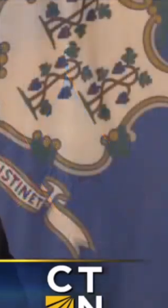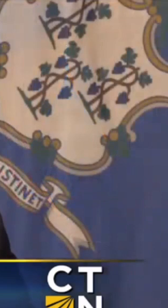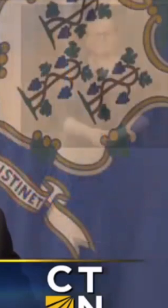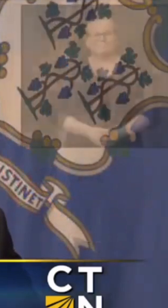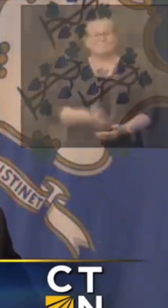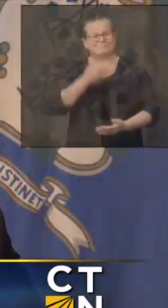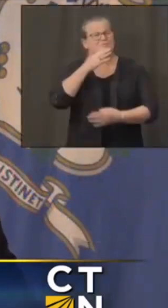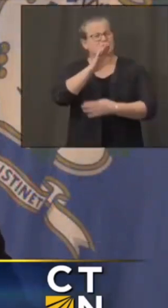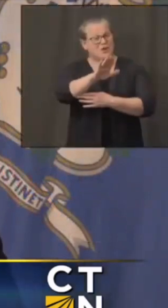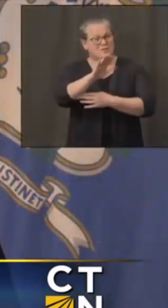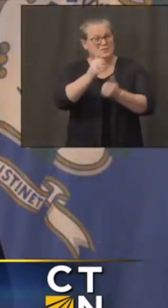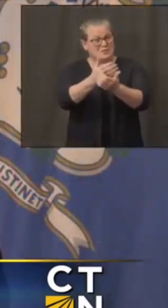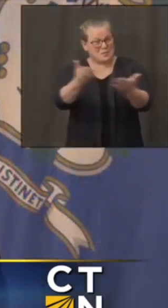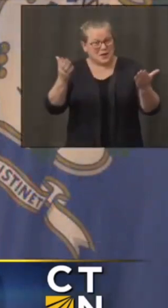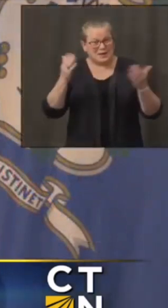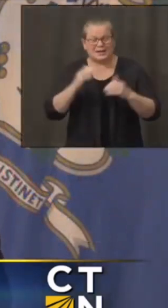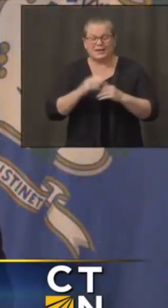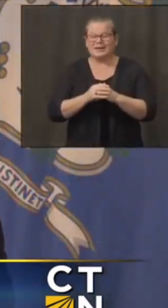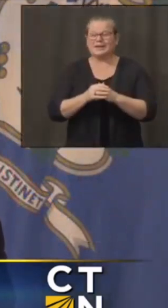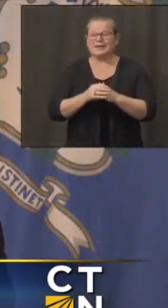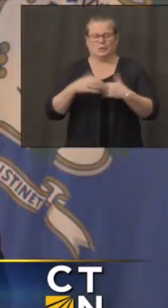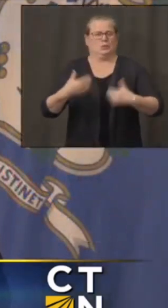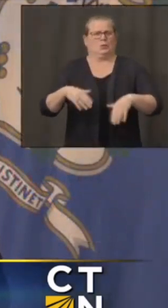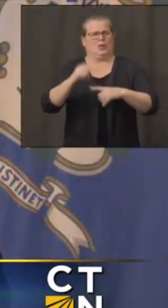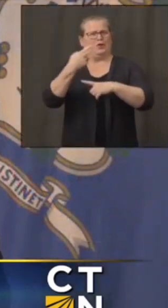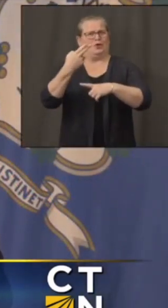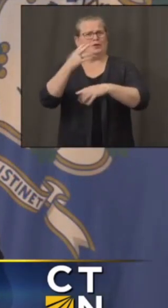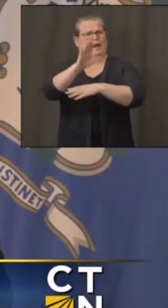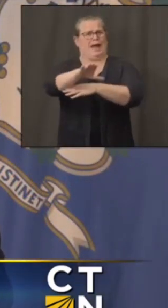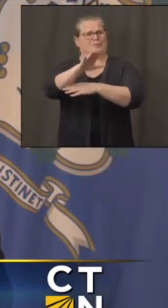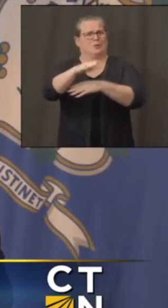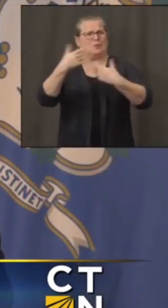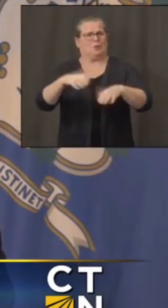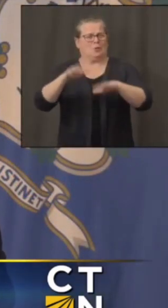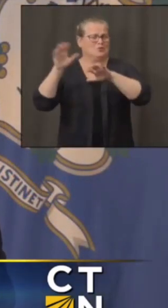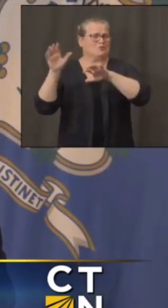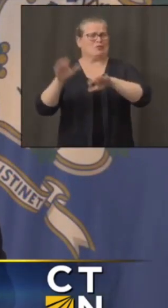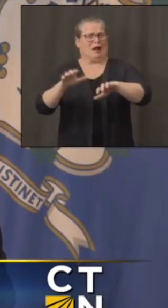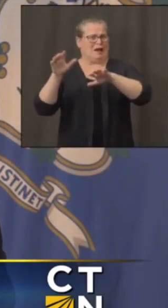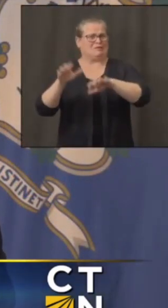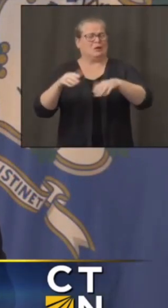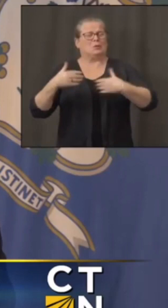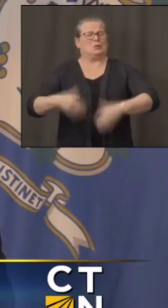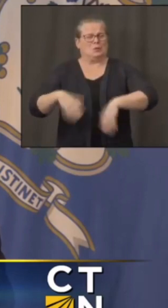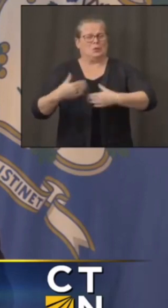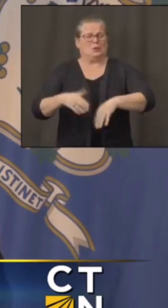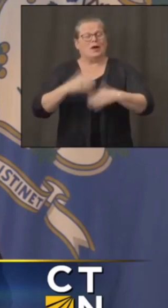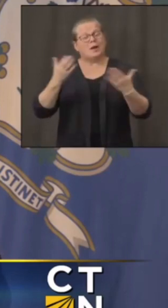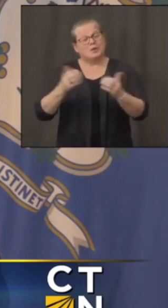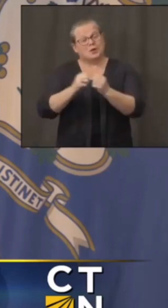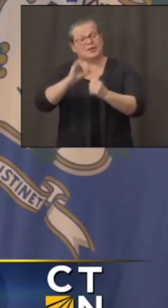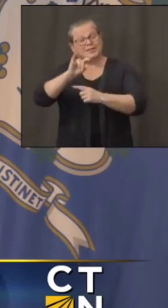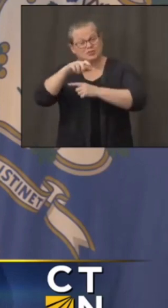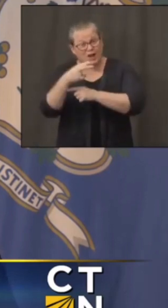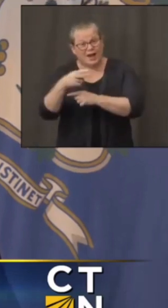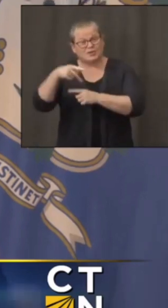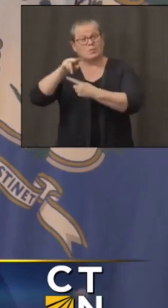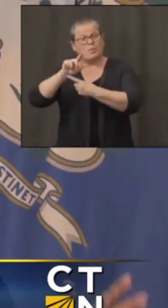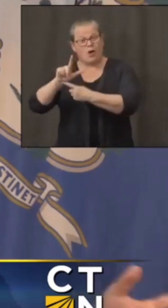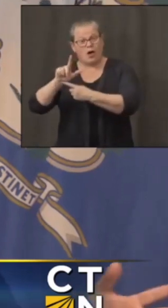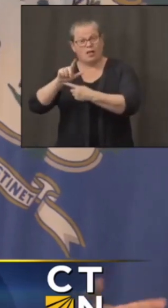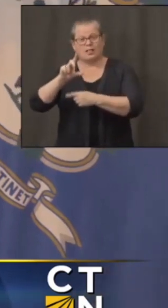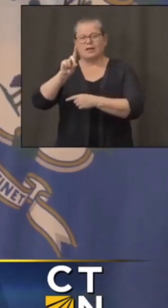All right, good afternoon, everybody. Here's to a stormy Thursday afternoon. I'm with Josh and Paul and Deirdre and